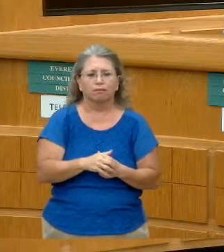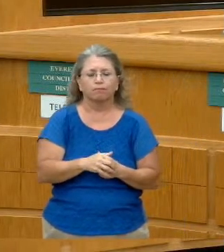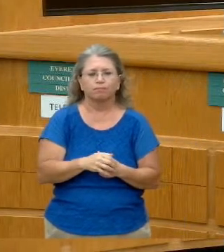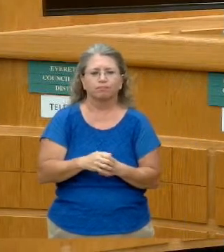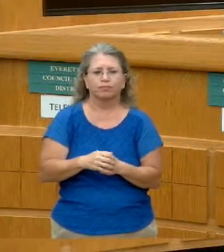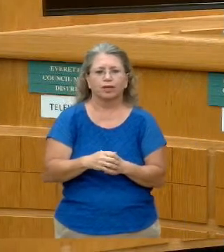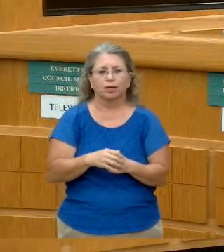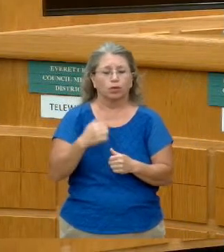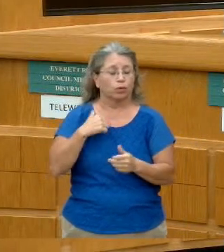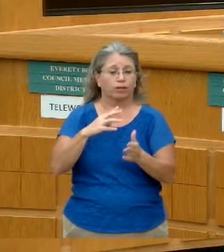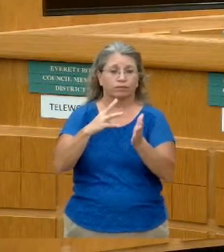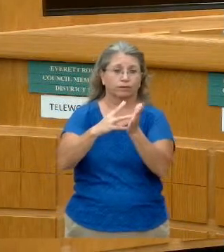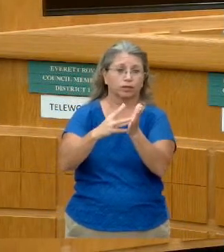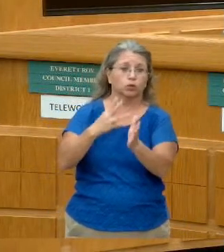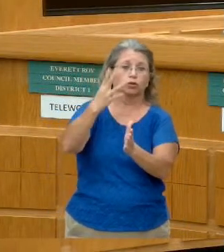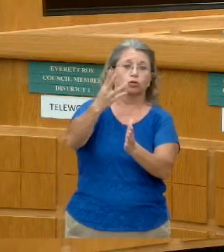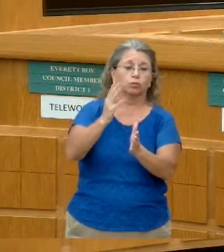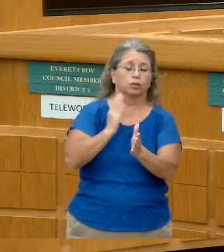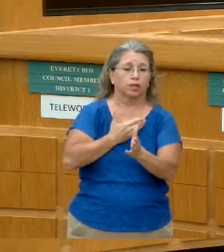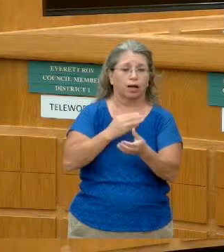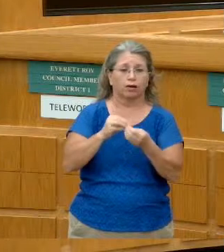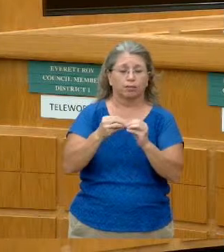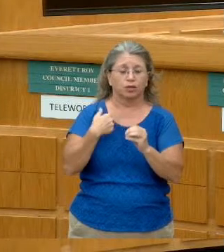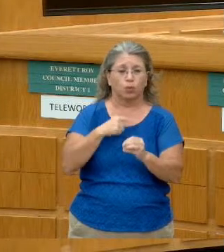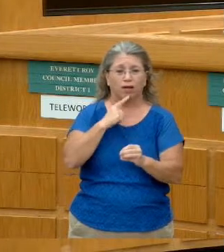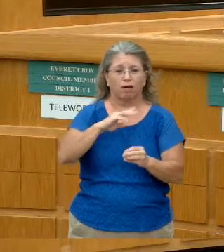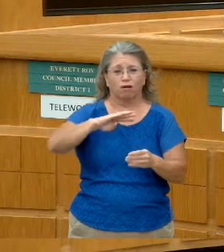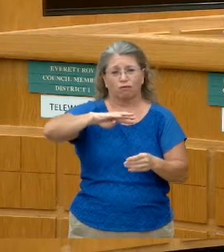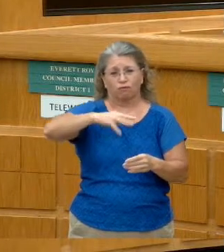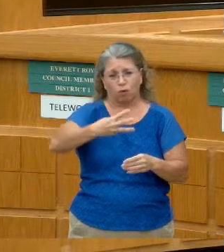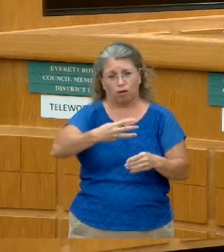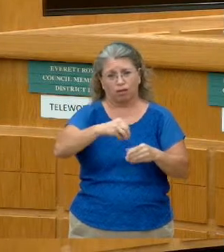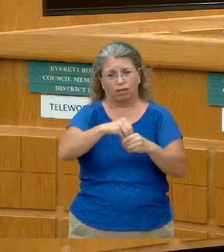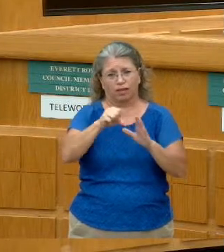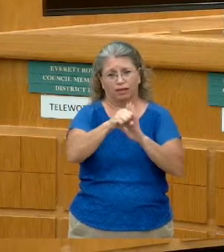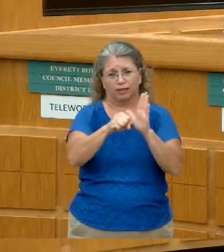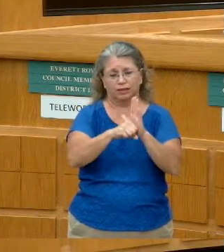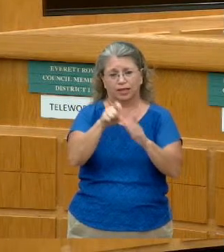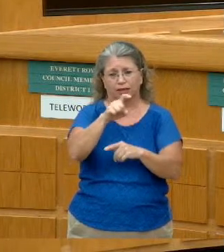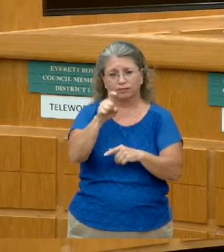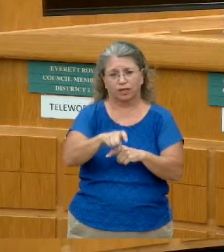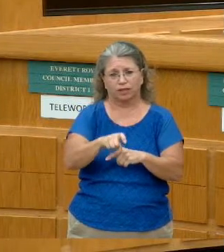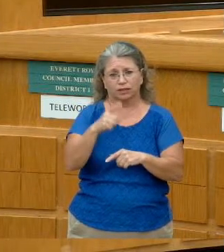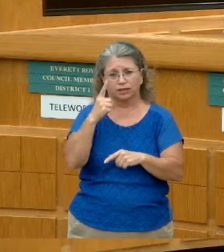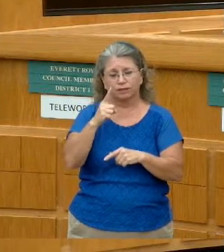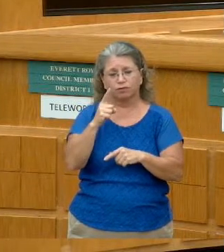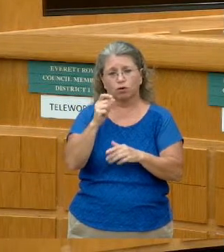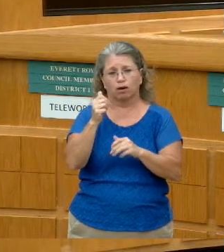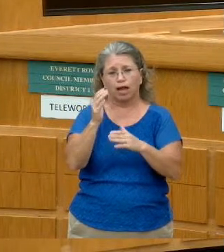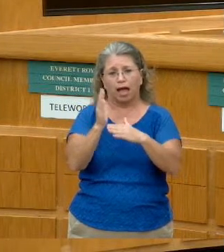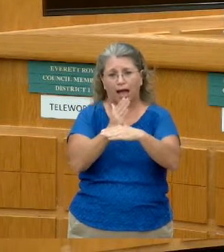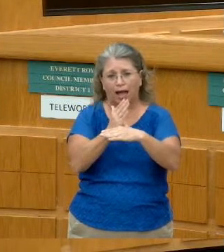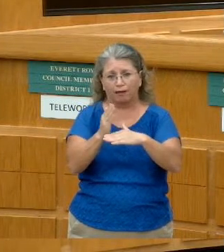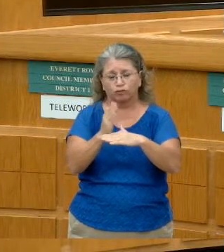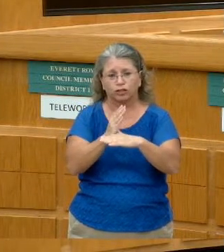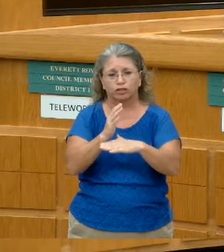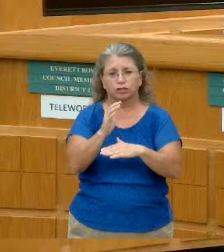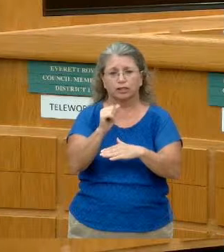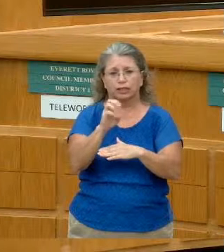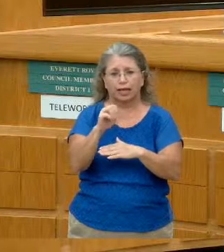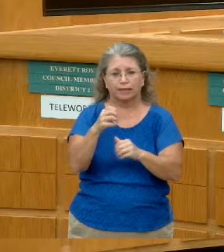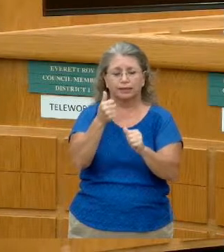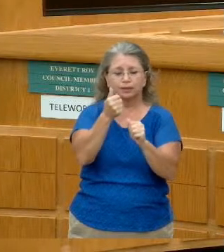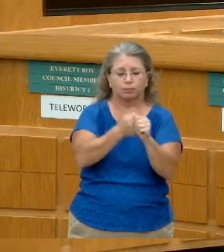we have quadrupled, and we are fourth in the state of Texas for average cases per capita in